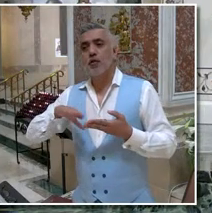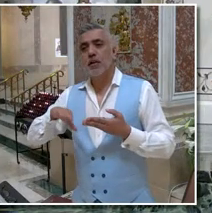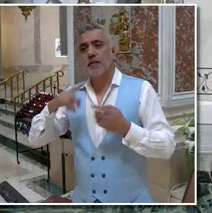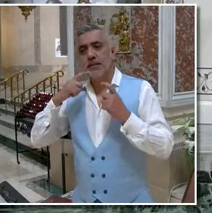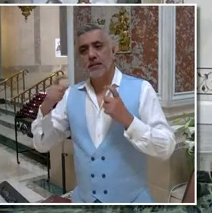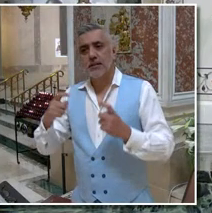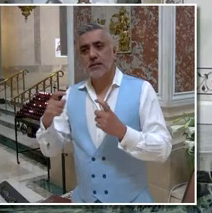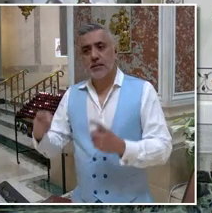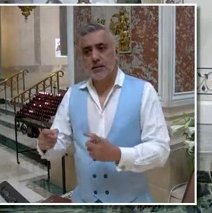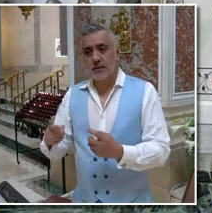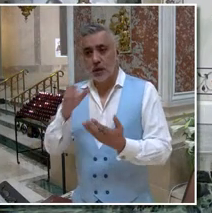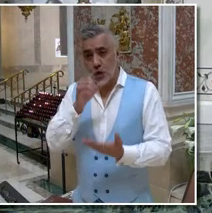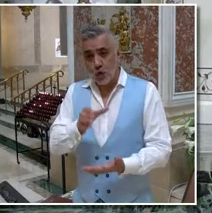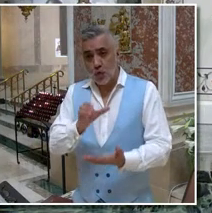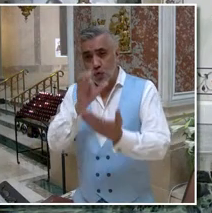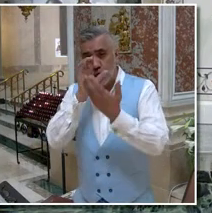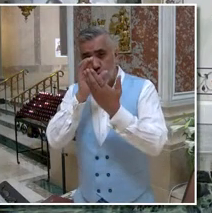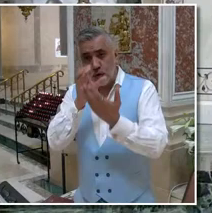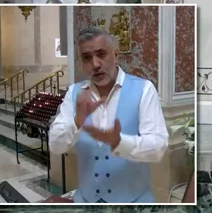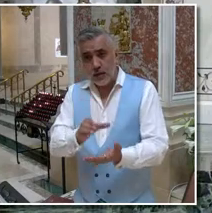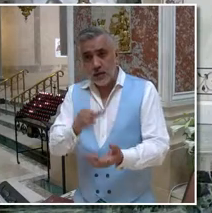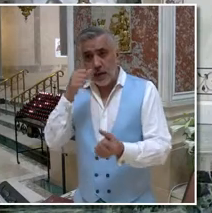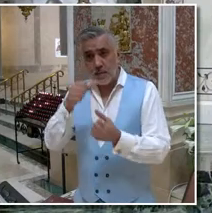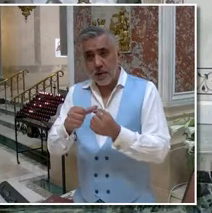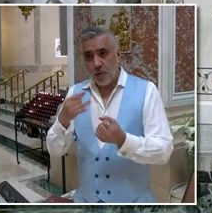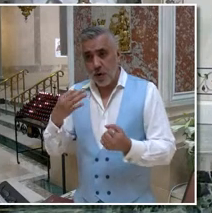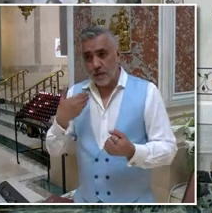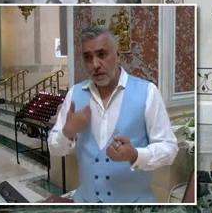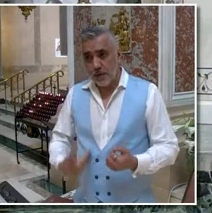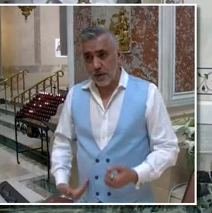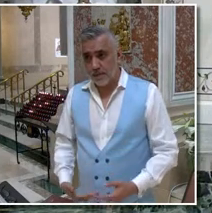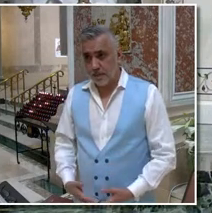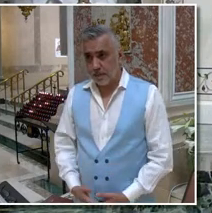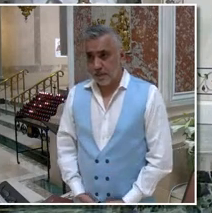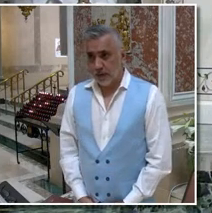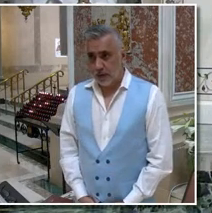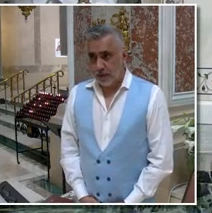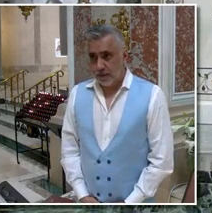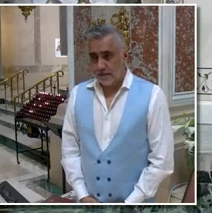of sins. Do this in memory of me."